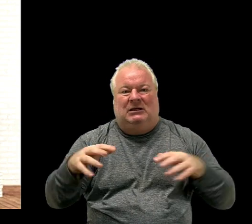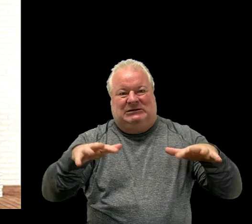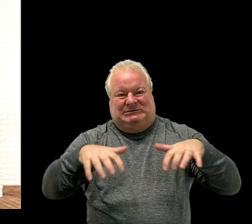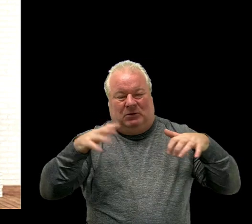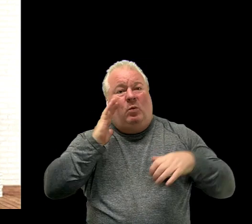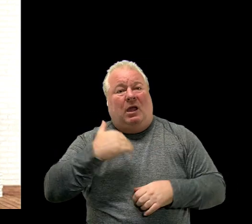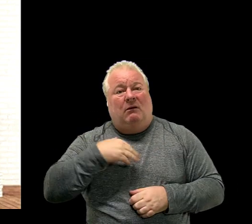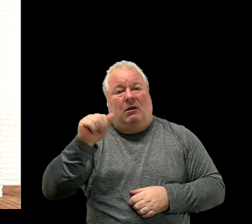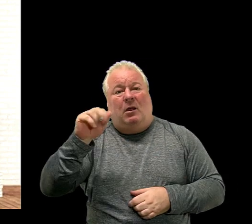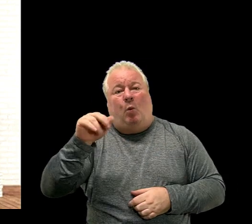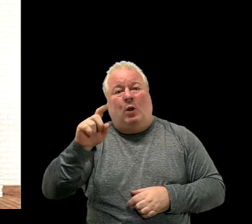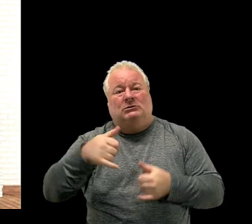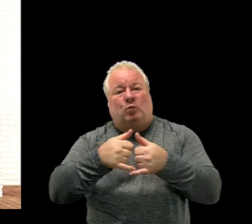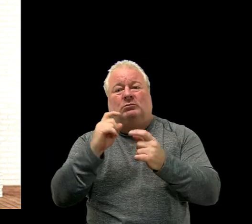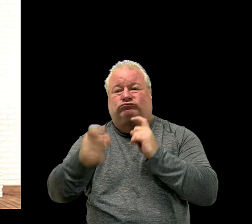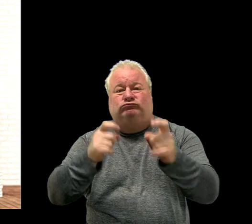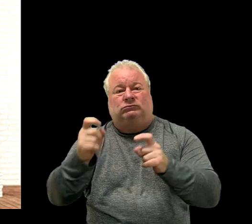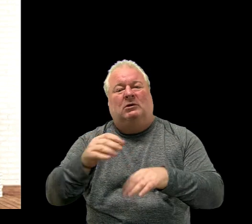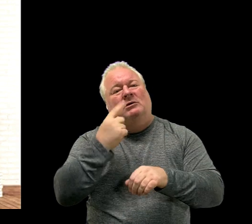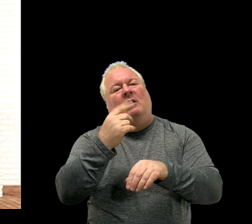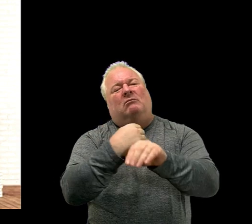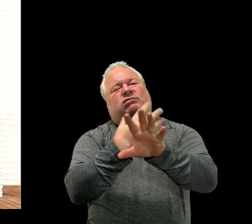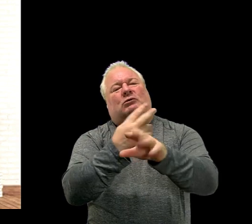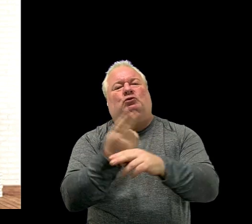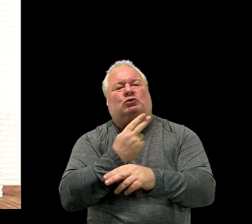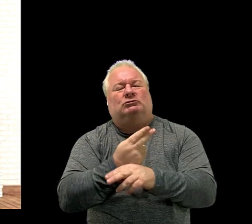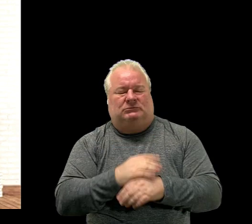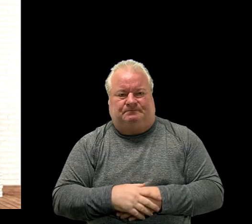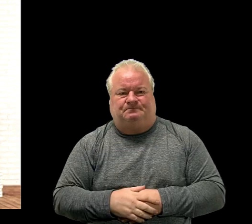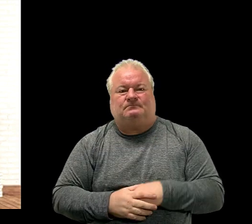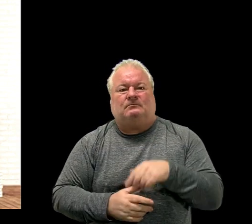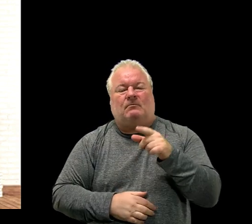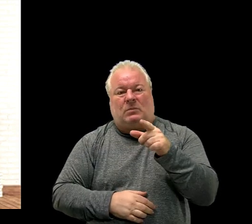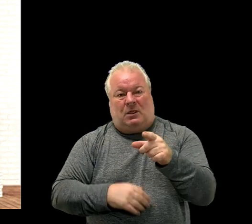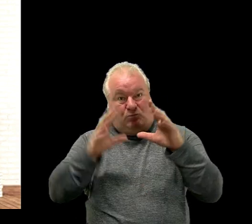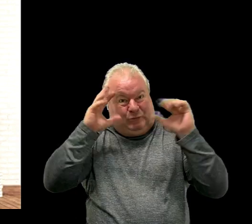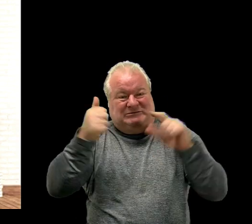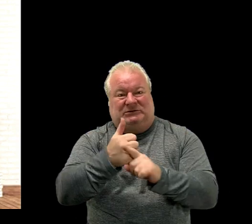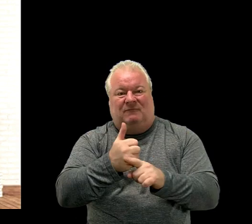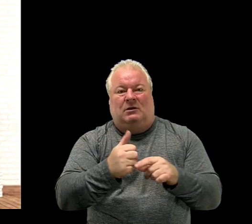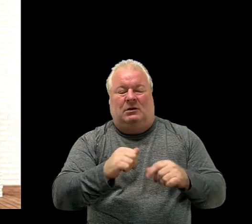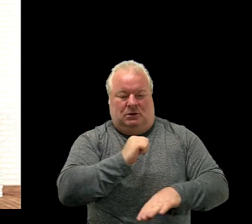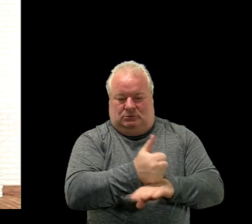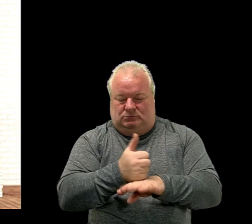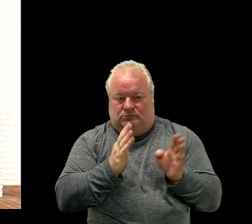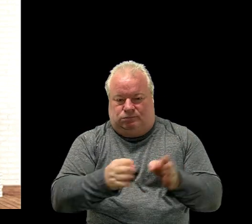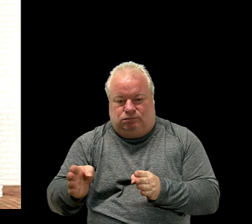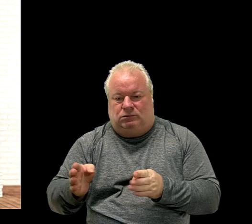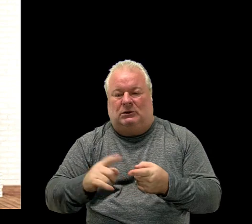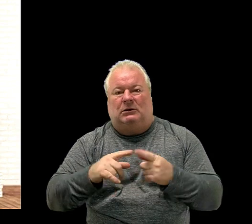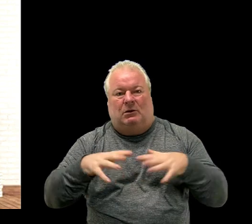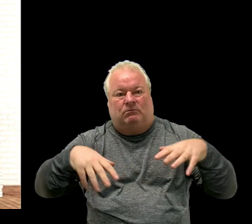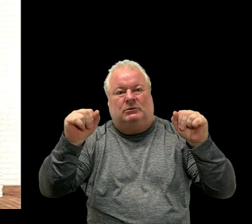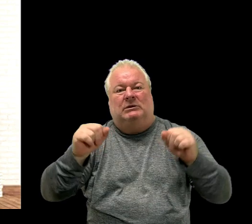have awards assemblies online, virtually. You will organize and conduct spirit days.